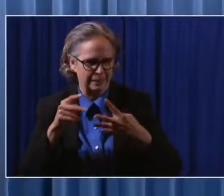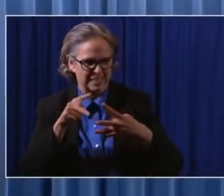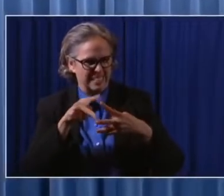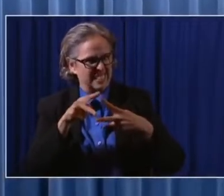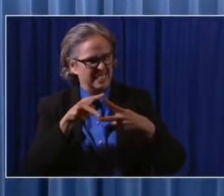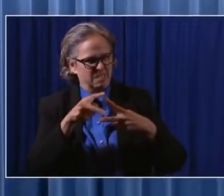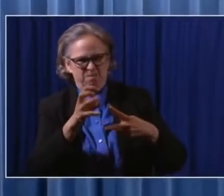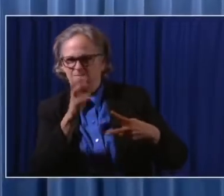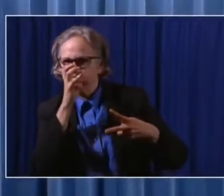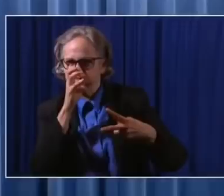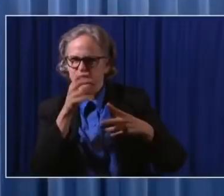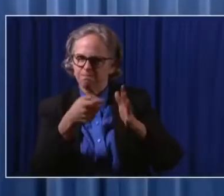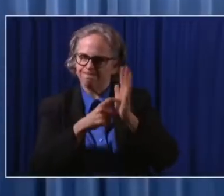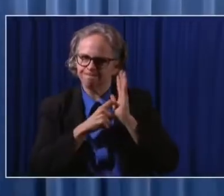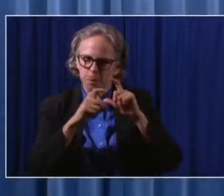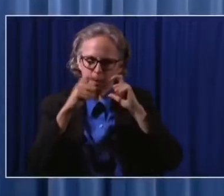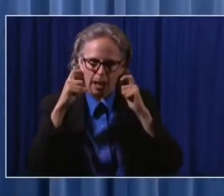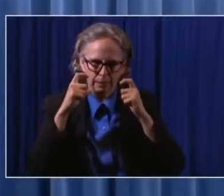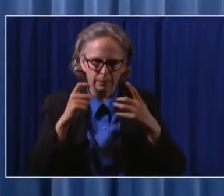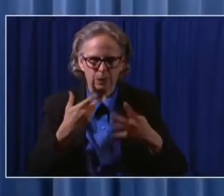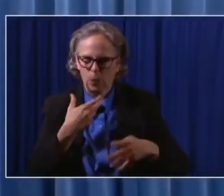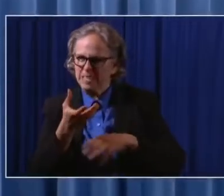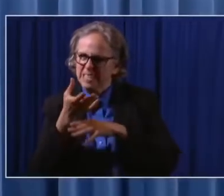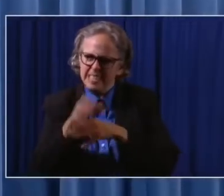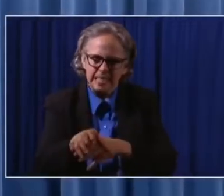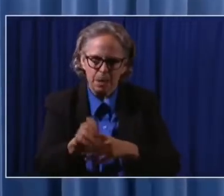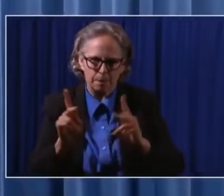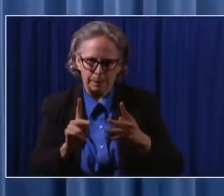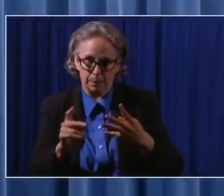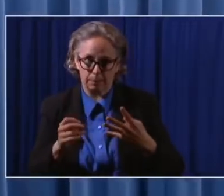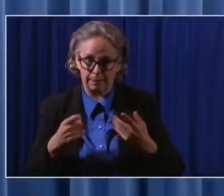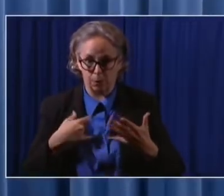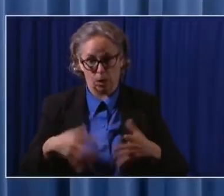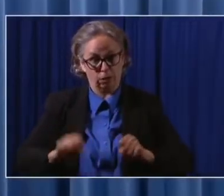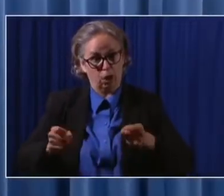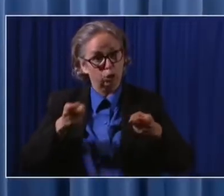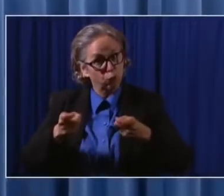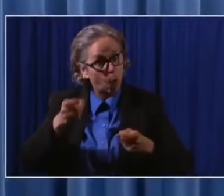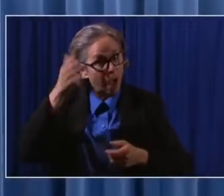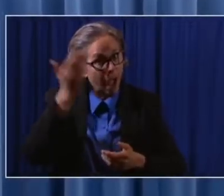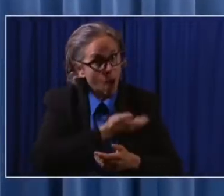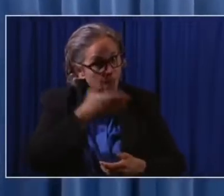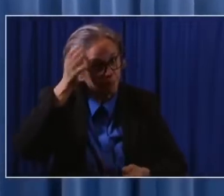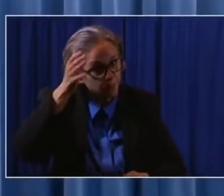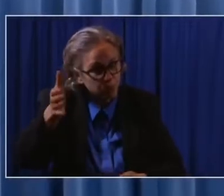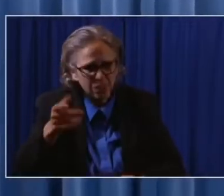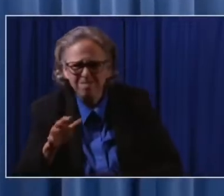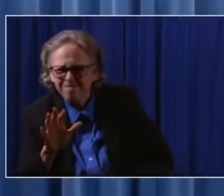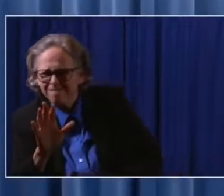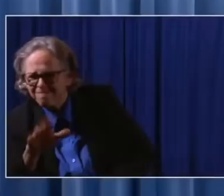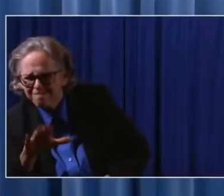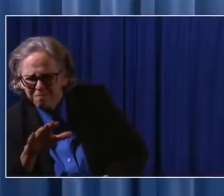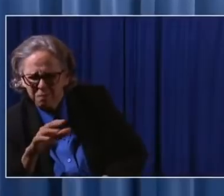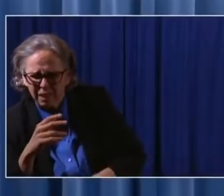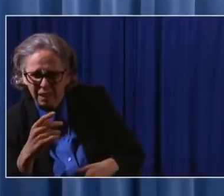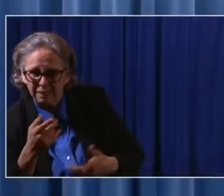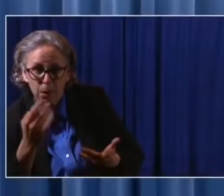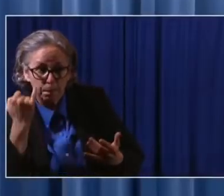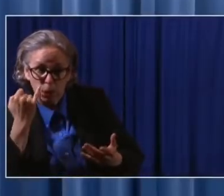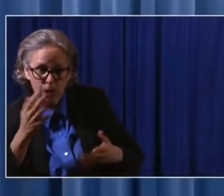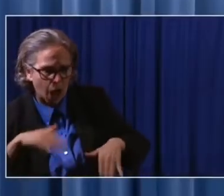again, our destiny is in our own hands as we move forward here. And are non-residents expected to comply when they're in those